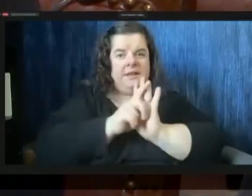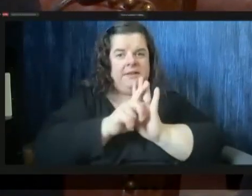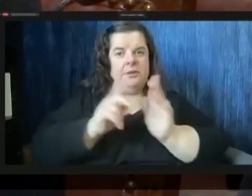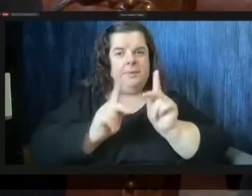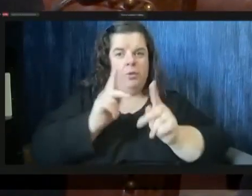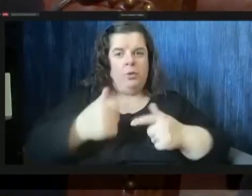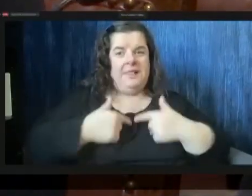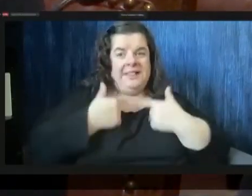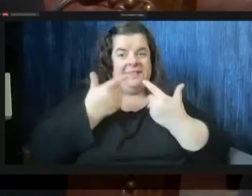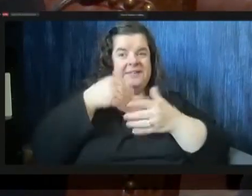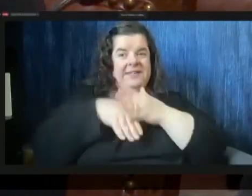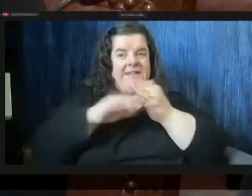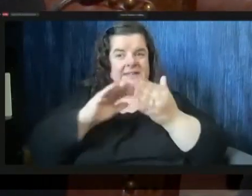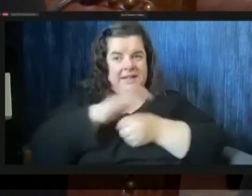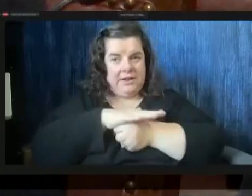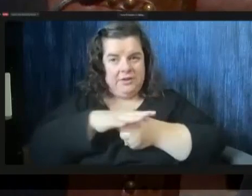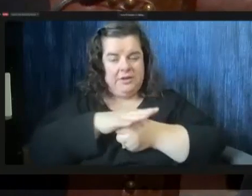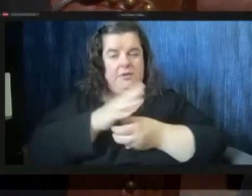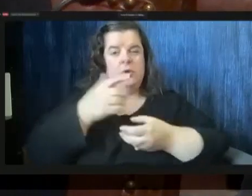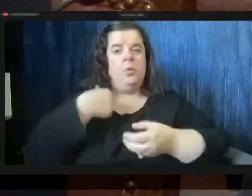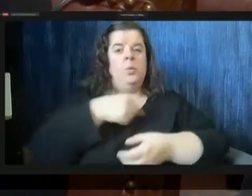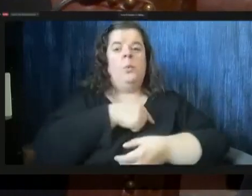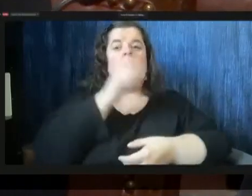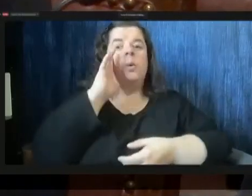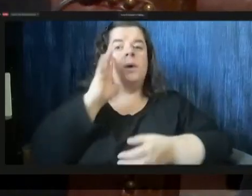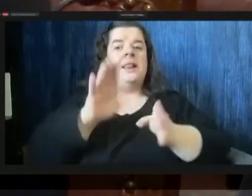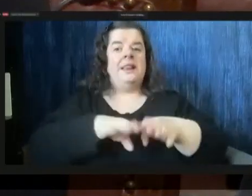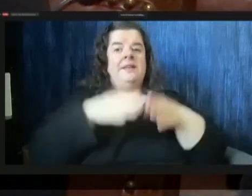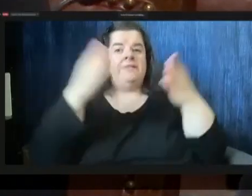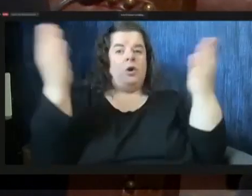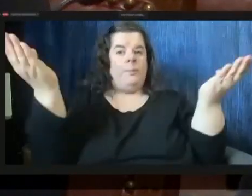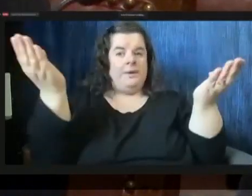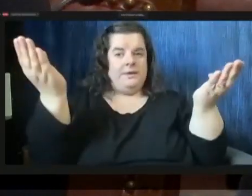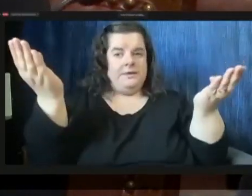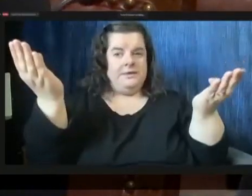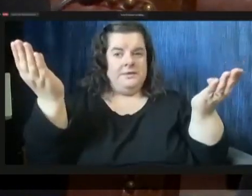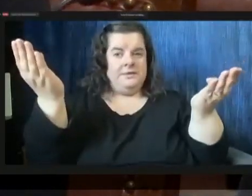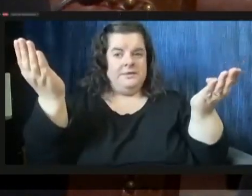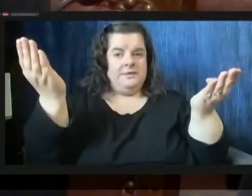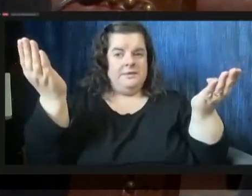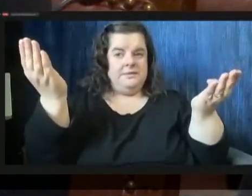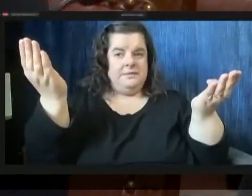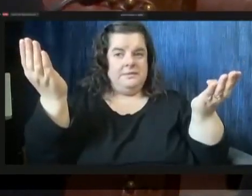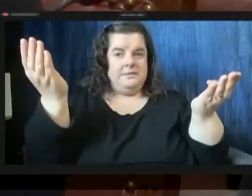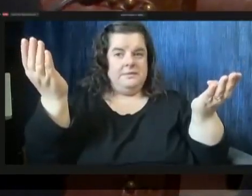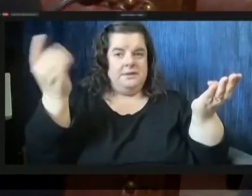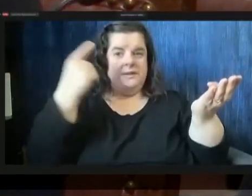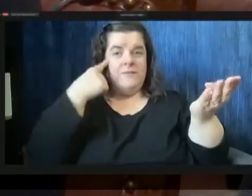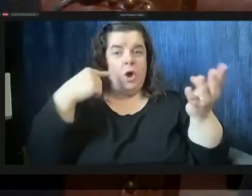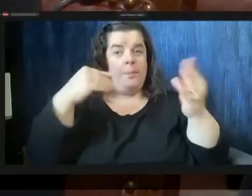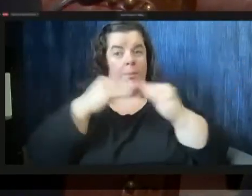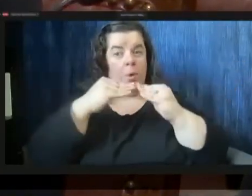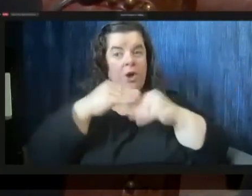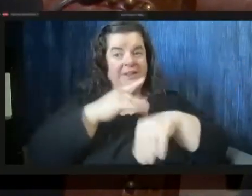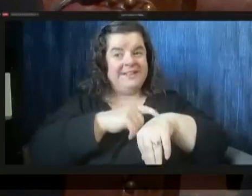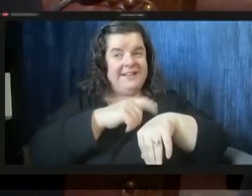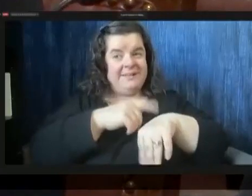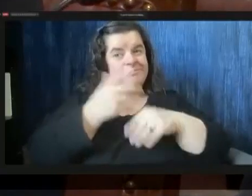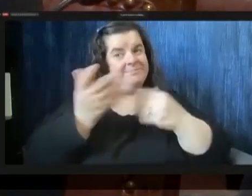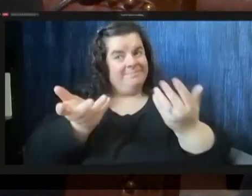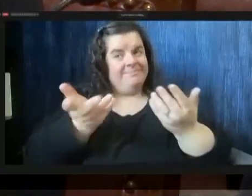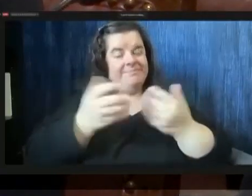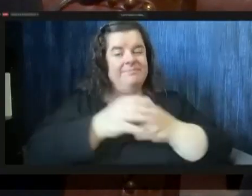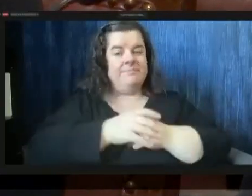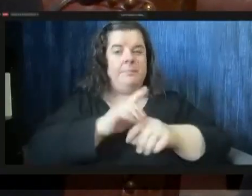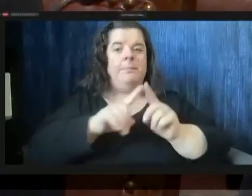And so we will definitely leave it open for longer as necessary. Okay. But we